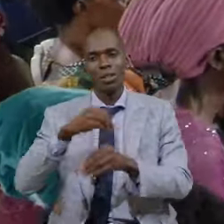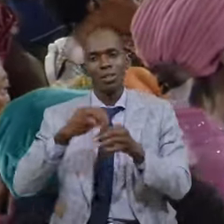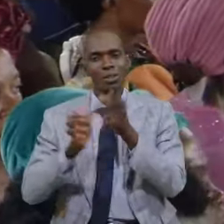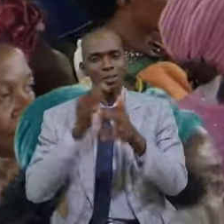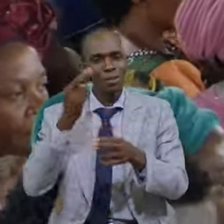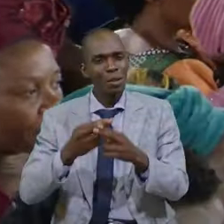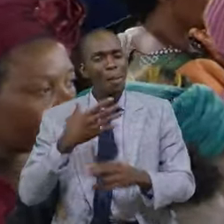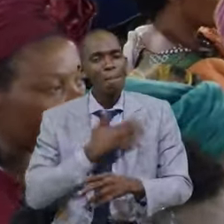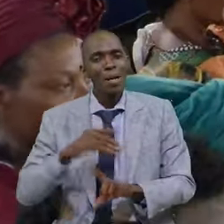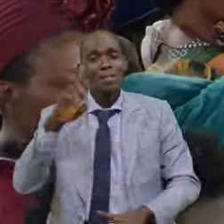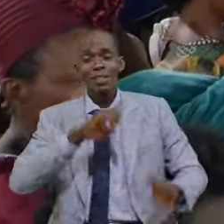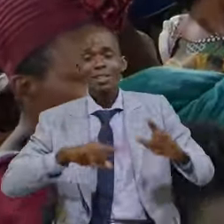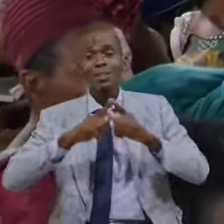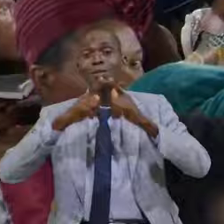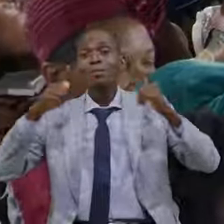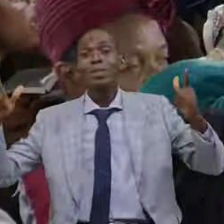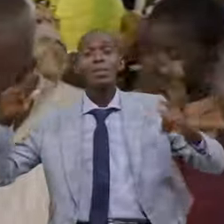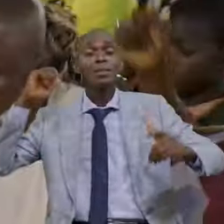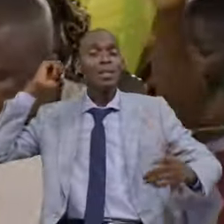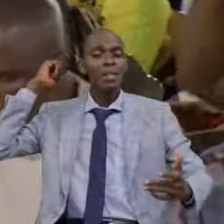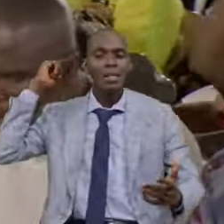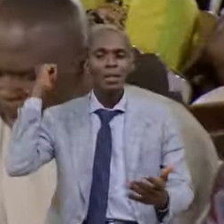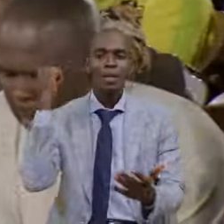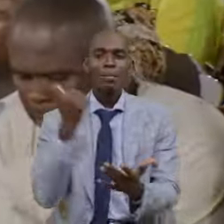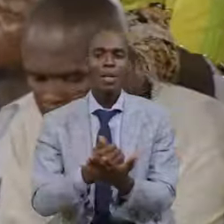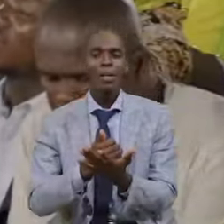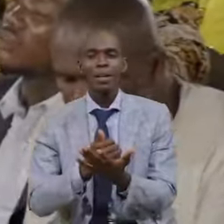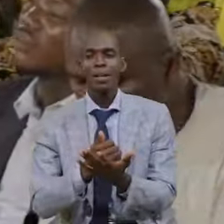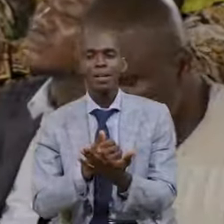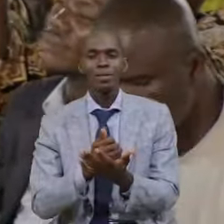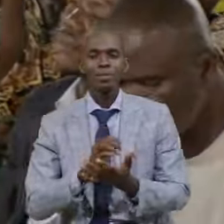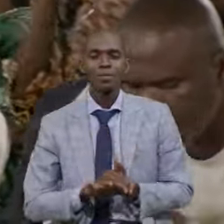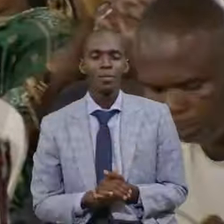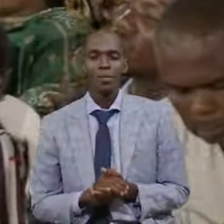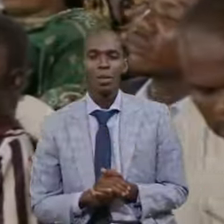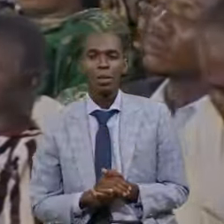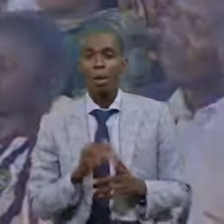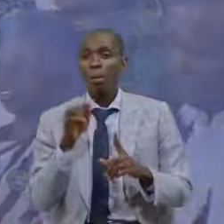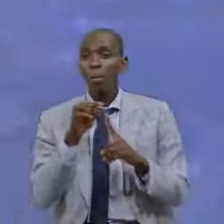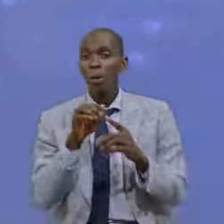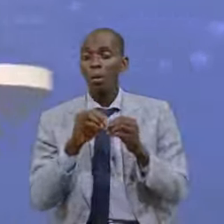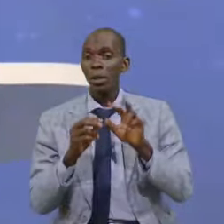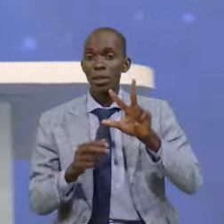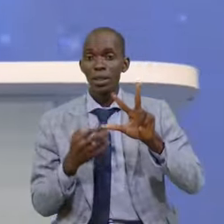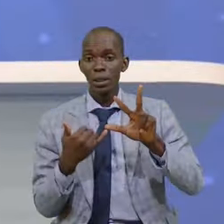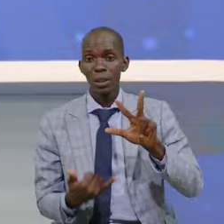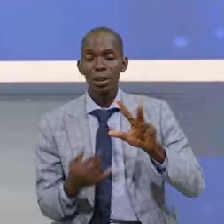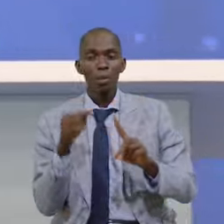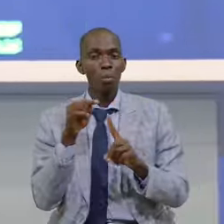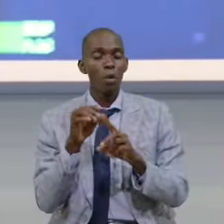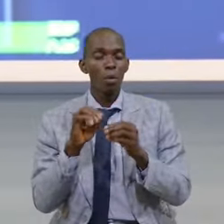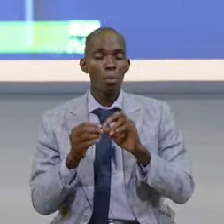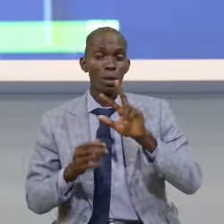good, affirmative amen. We'll come to number three now. Number three,